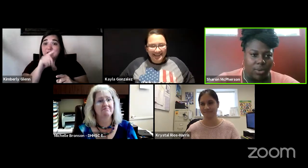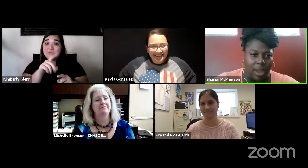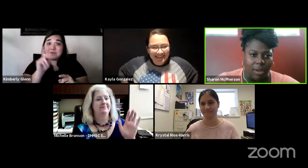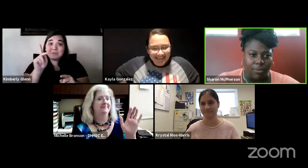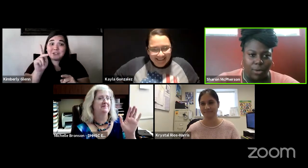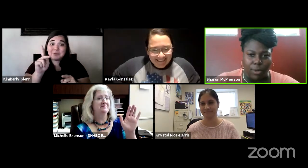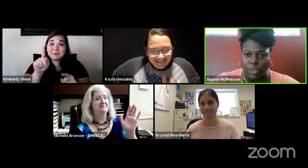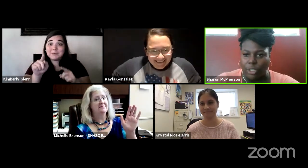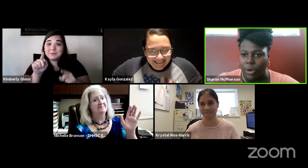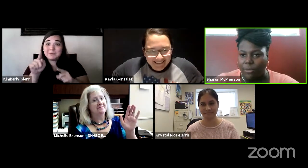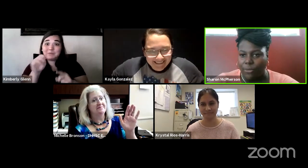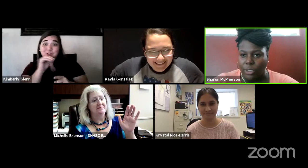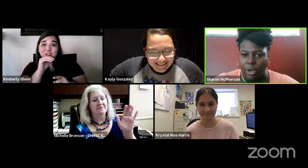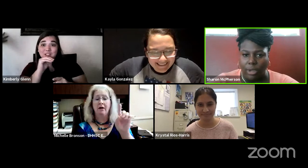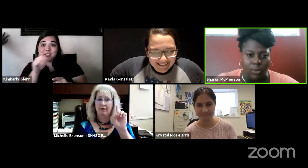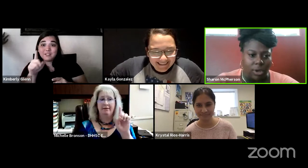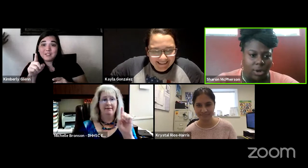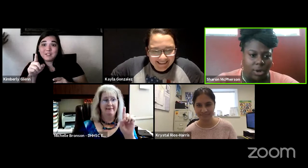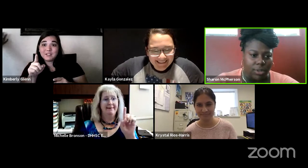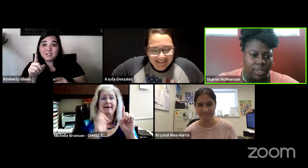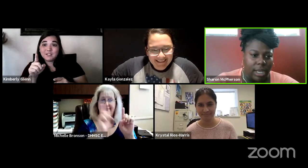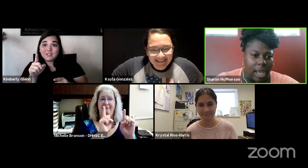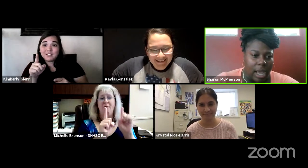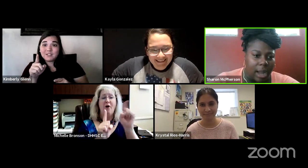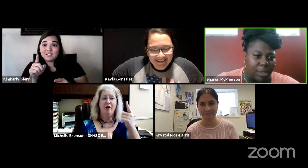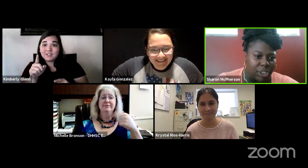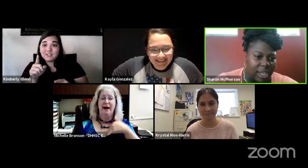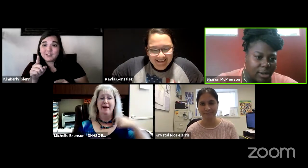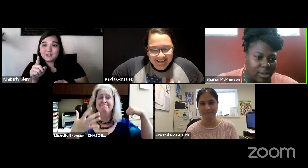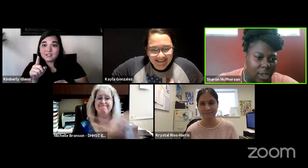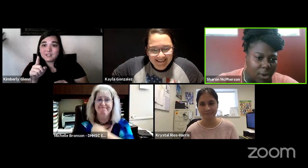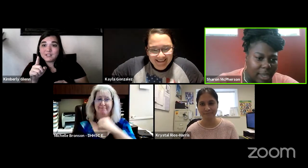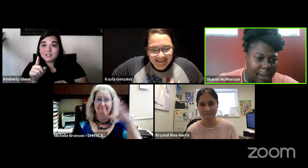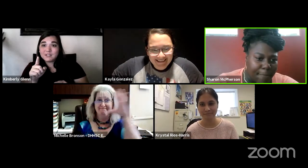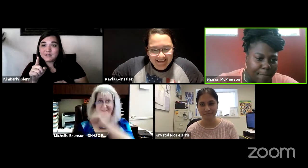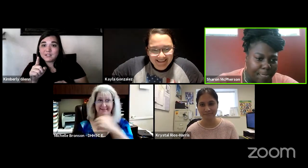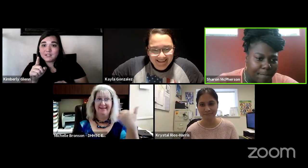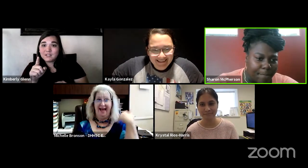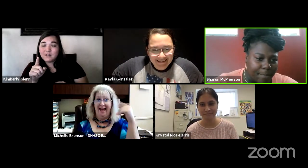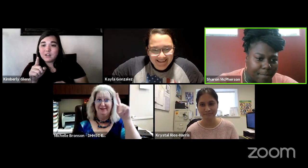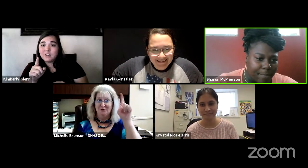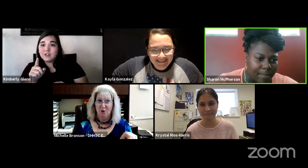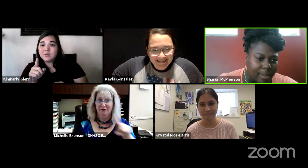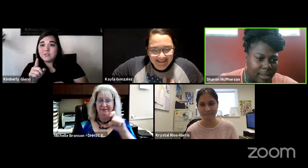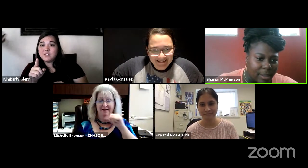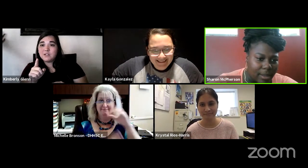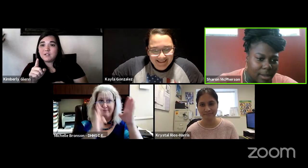Uh-oh, she froze. Uh-oh, I froze. Sorry, I froze there. We saw Gert. Michelle, okay.